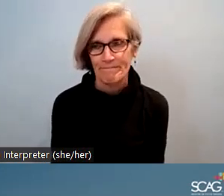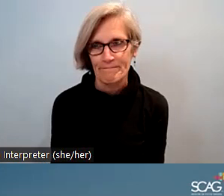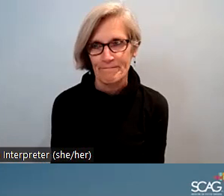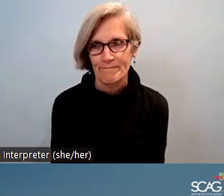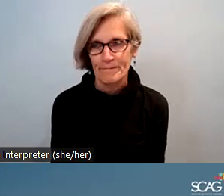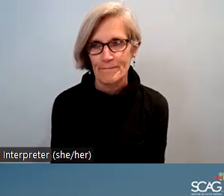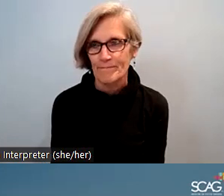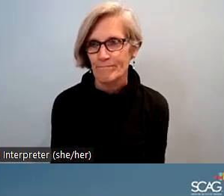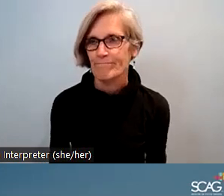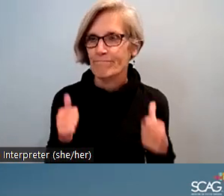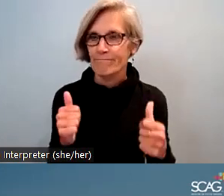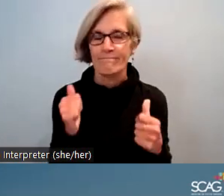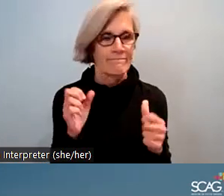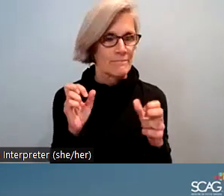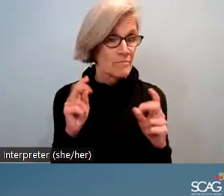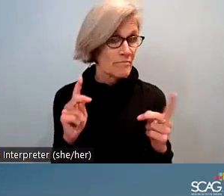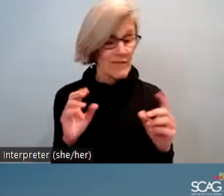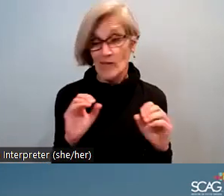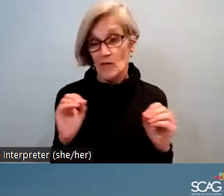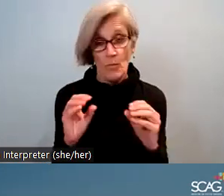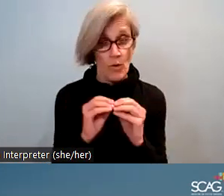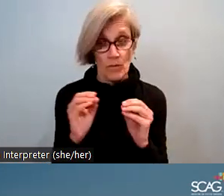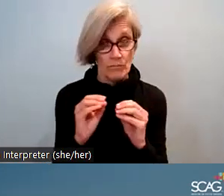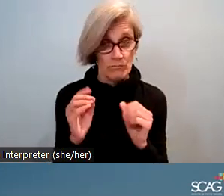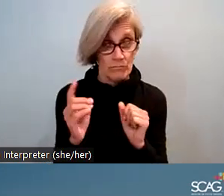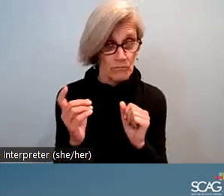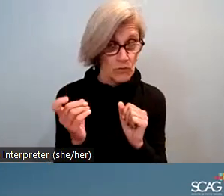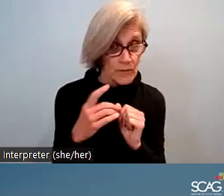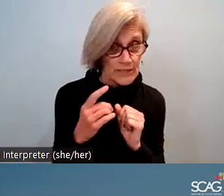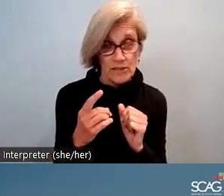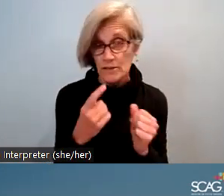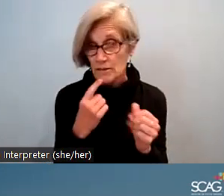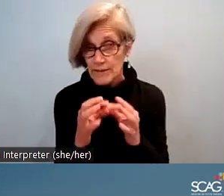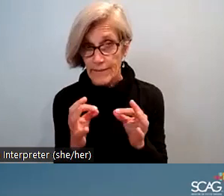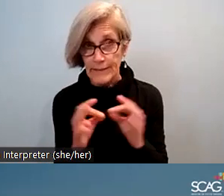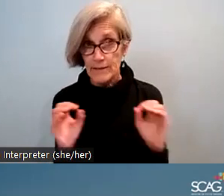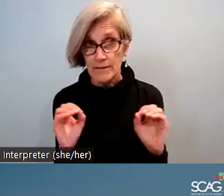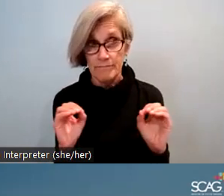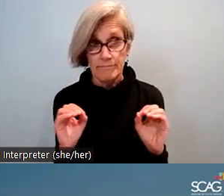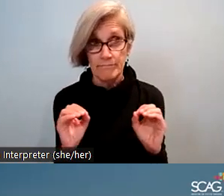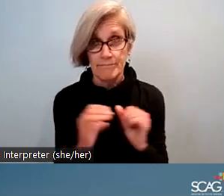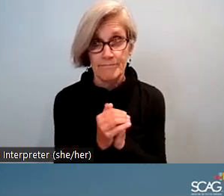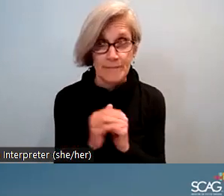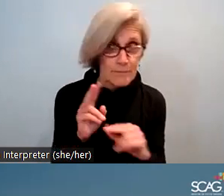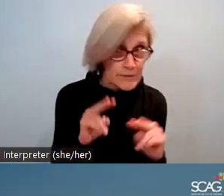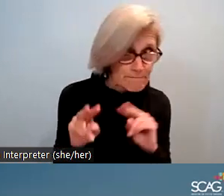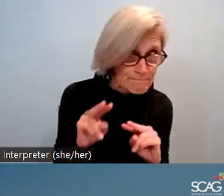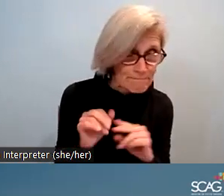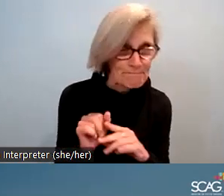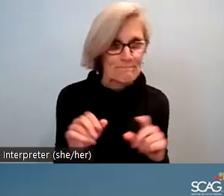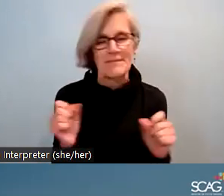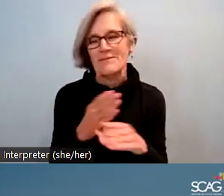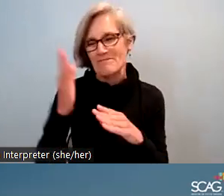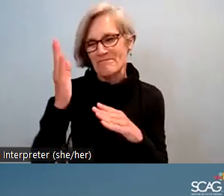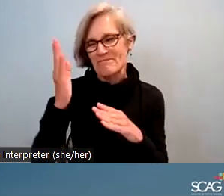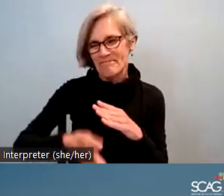All right, if there are no last thoughts, comments, or questions, and we're on the lookout, we can wrap up. And